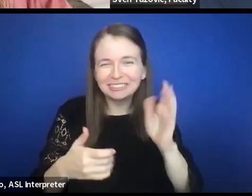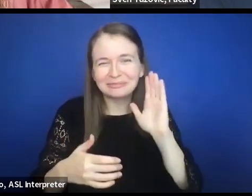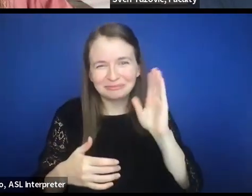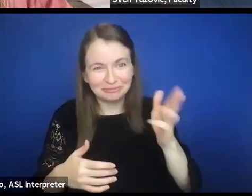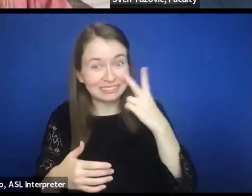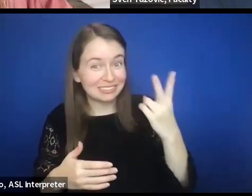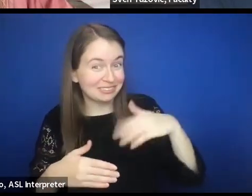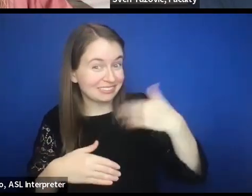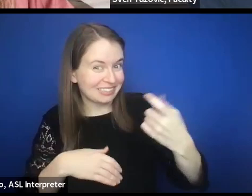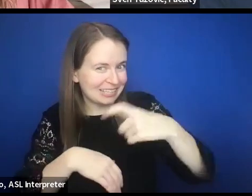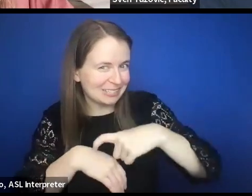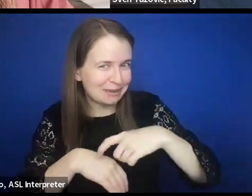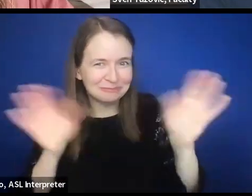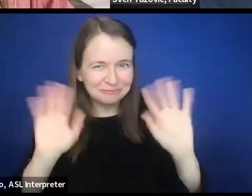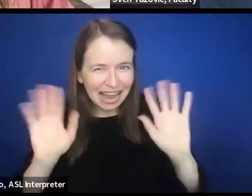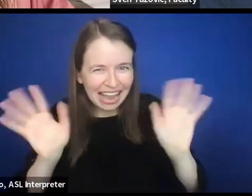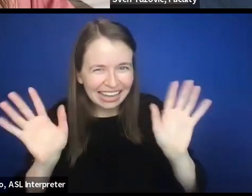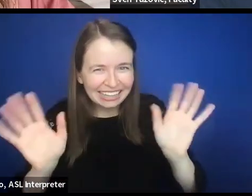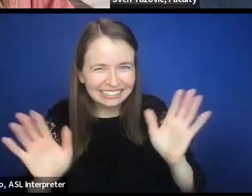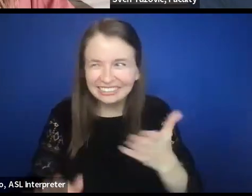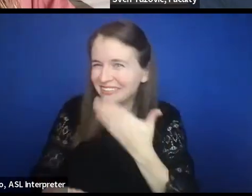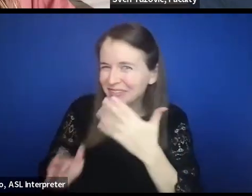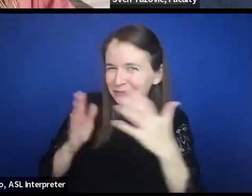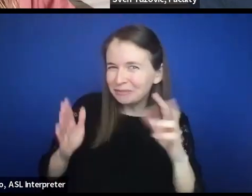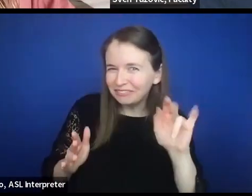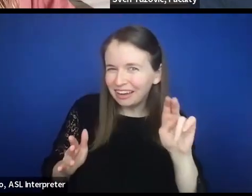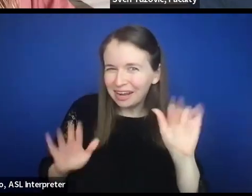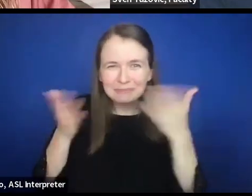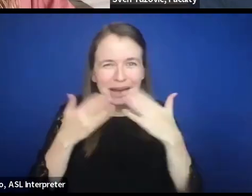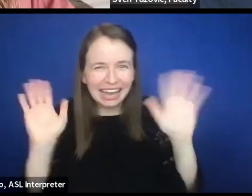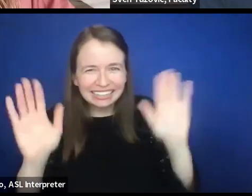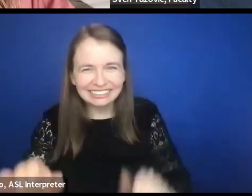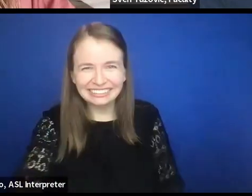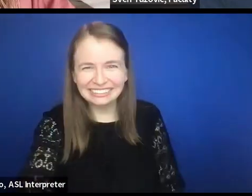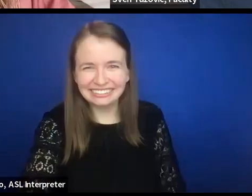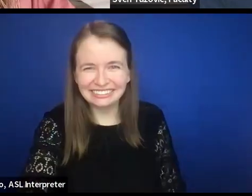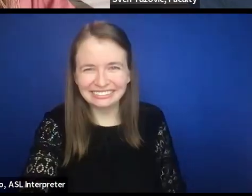We'll see you for the next episode. Bye. Thanks so much, Viviana. Thank you. Bye-bye.